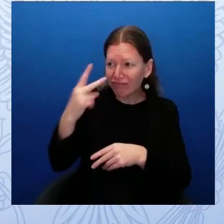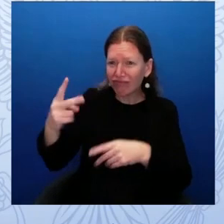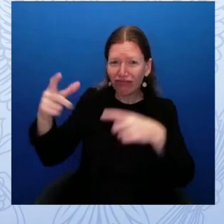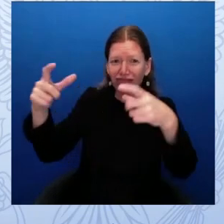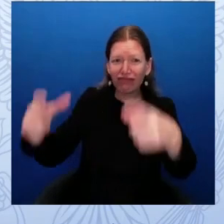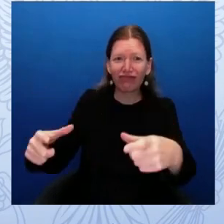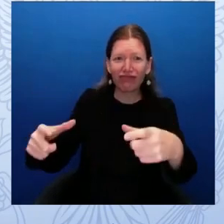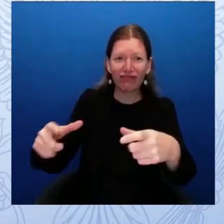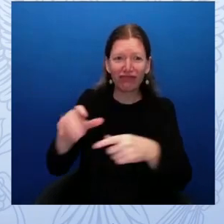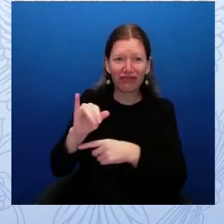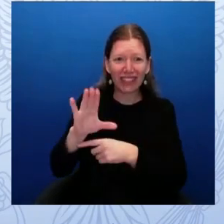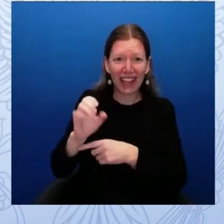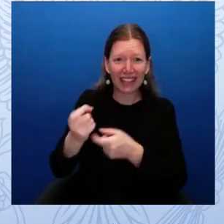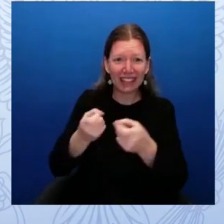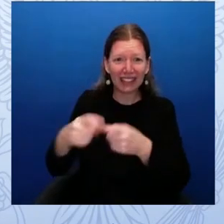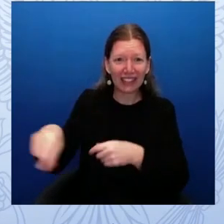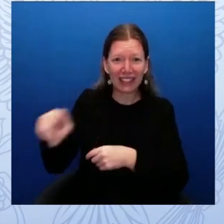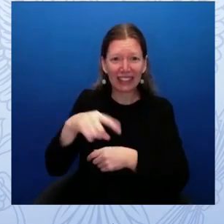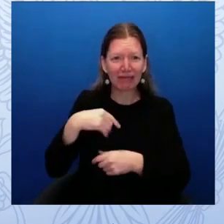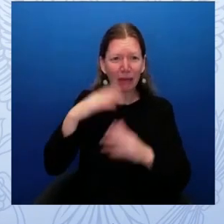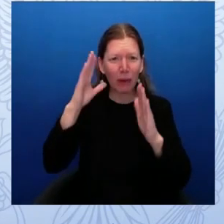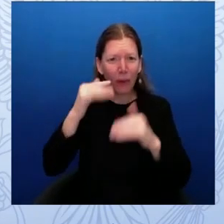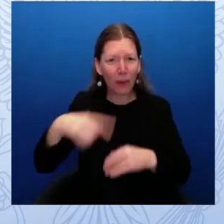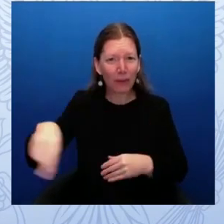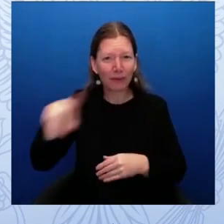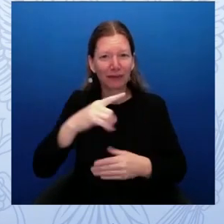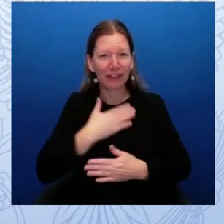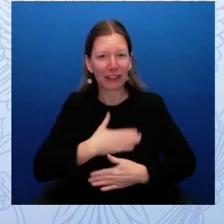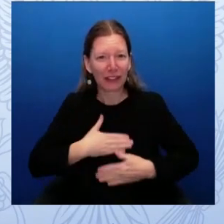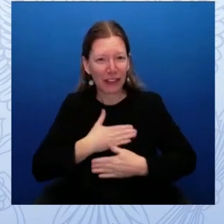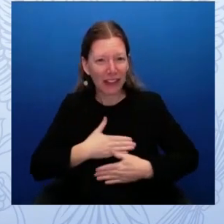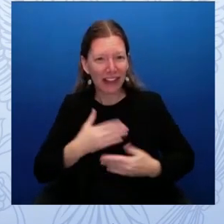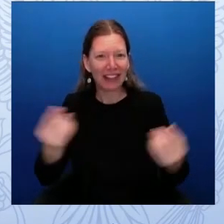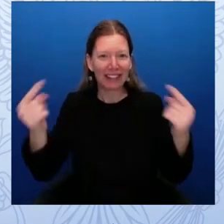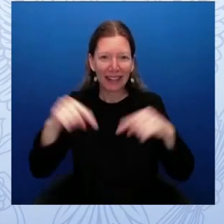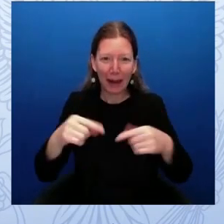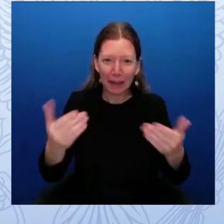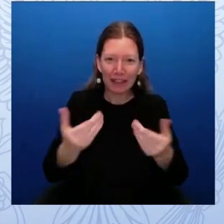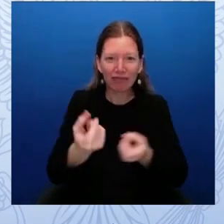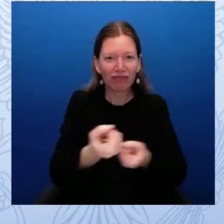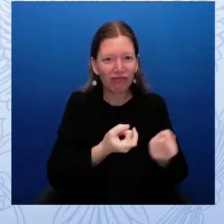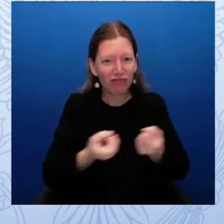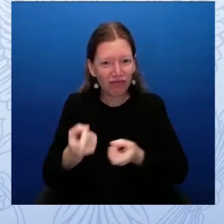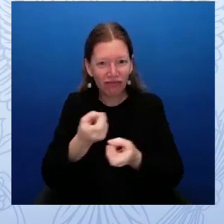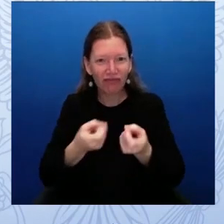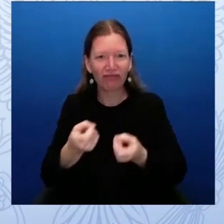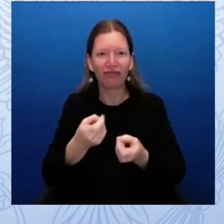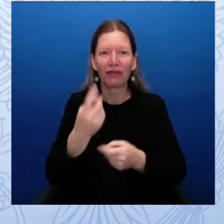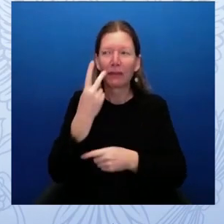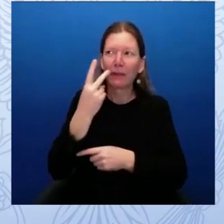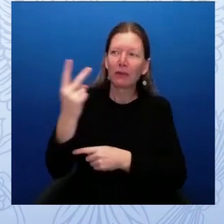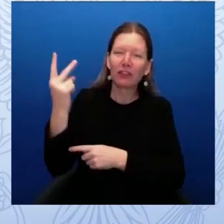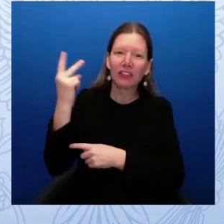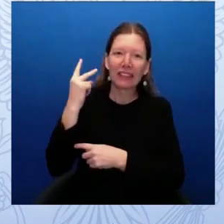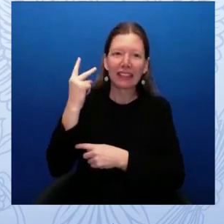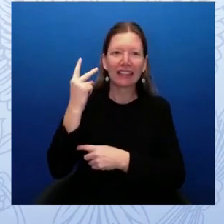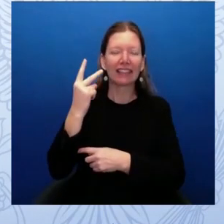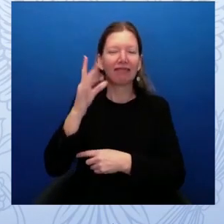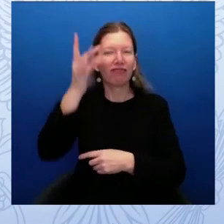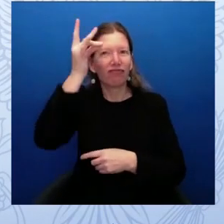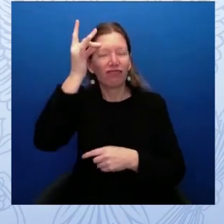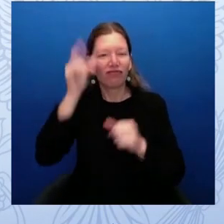your time here at the White House, and that the memories you make will stay with you for all of